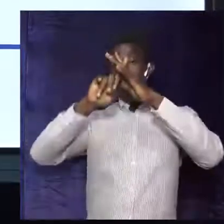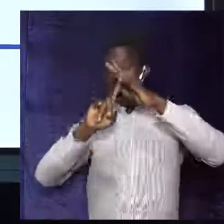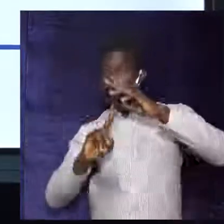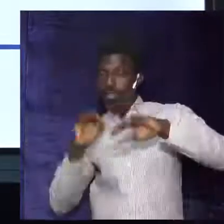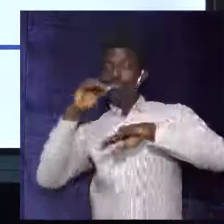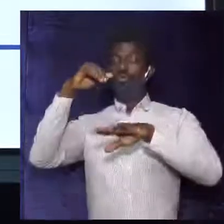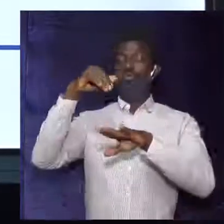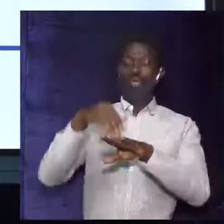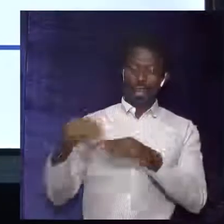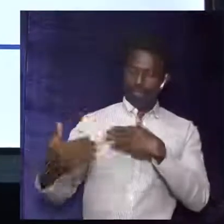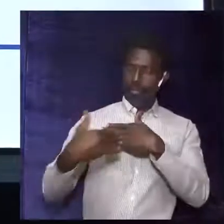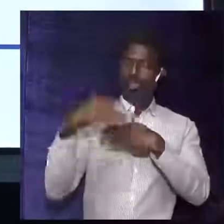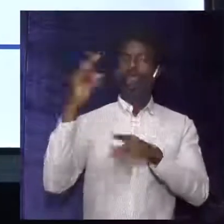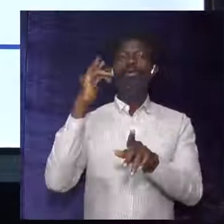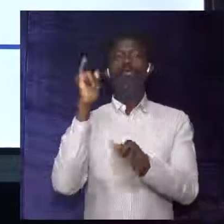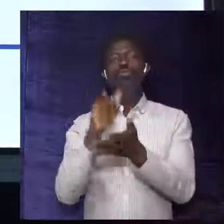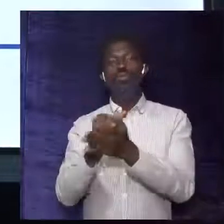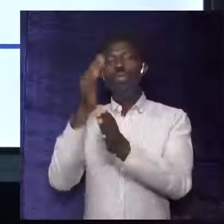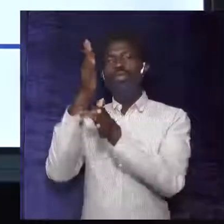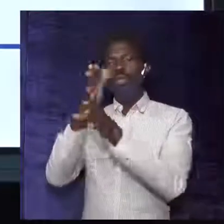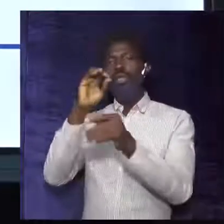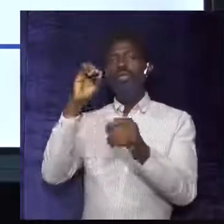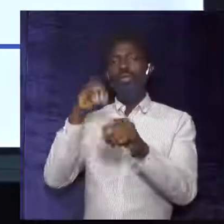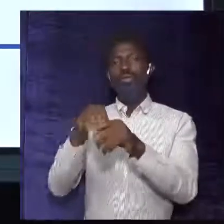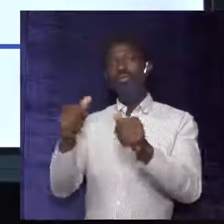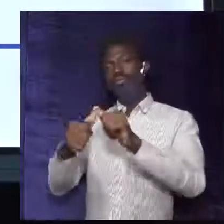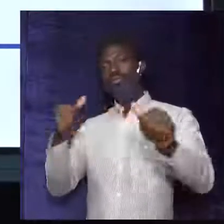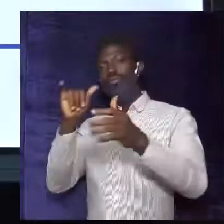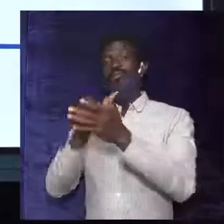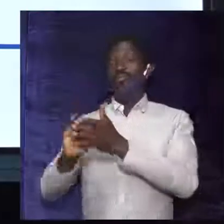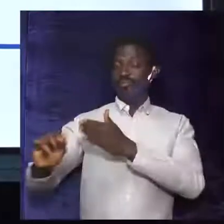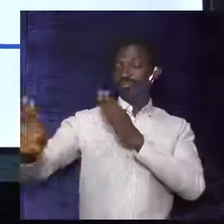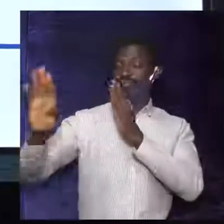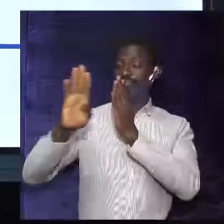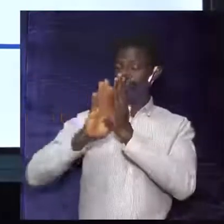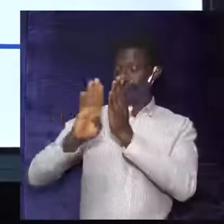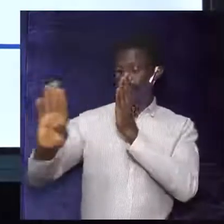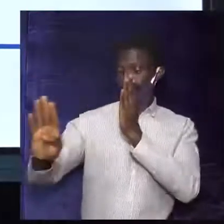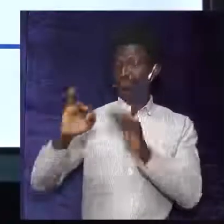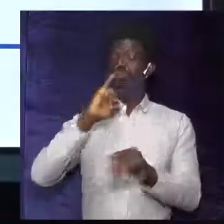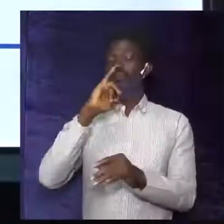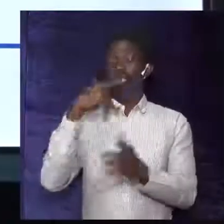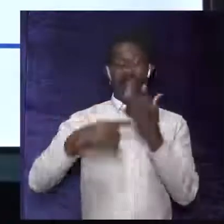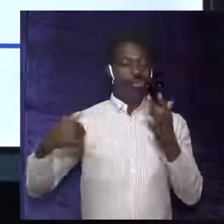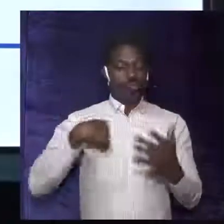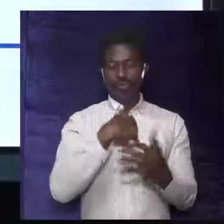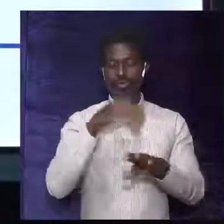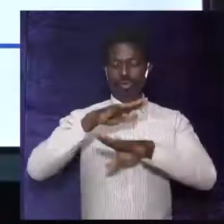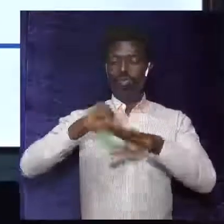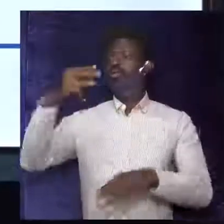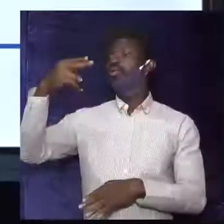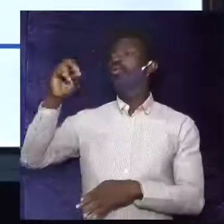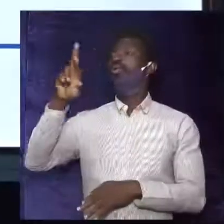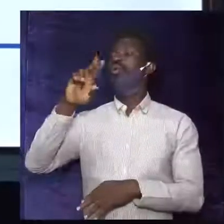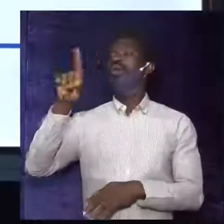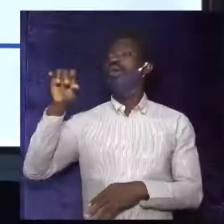disappears over the, at the back of that line in the distance. That line that you see is what you call